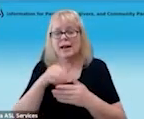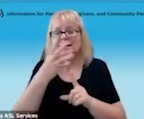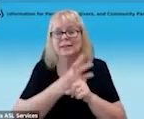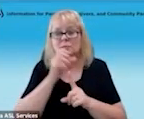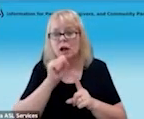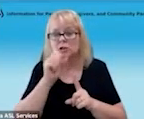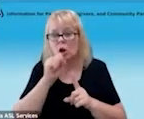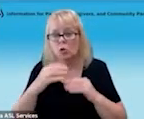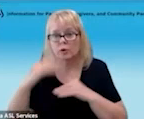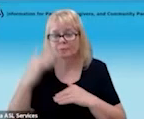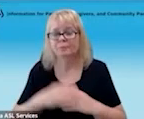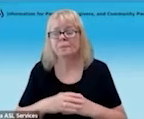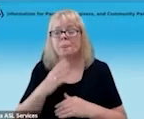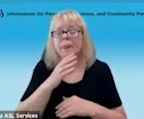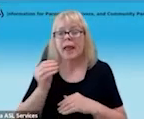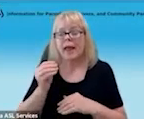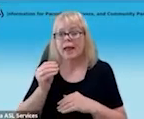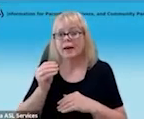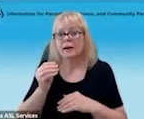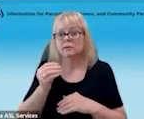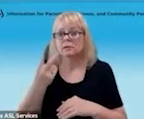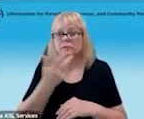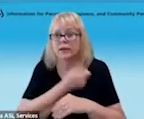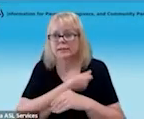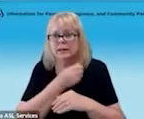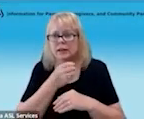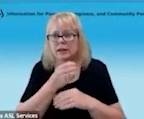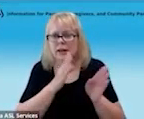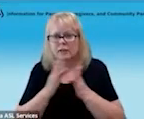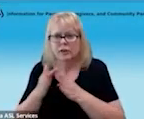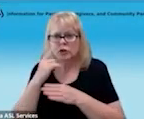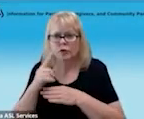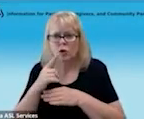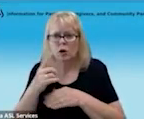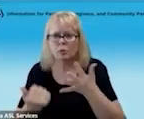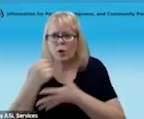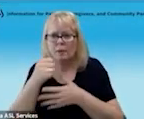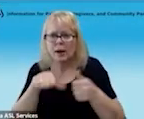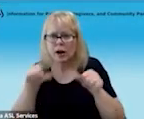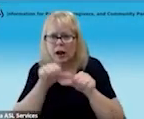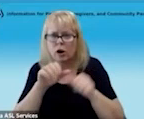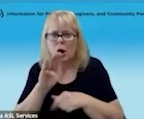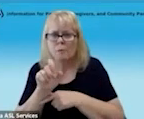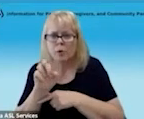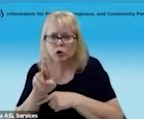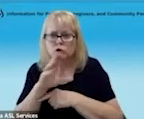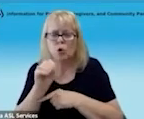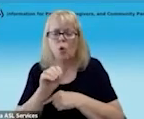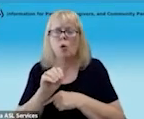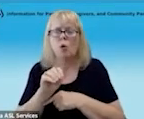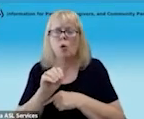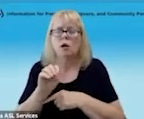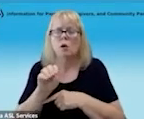Indian country, both COVID-19 vaccines and routine immunizations, and we are offering vaccines to everyone 6 months and